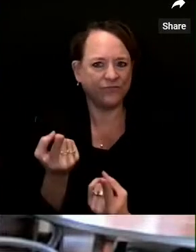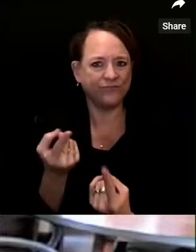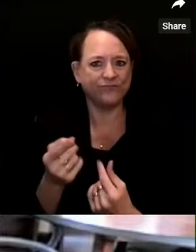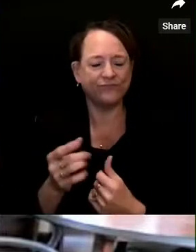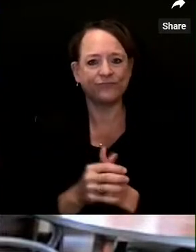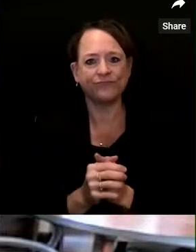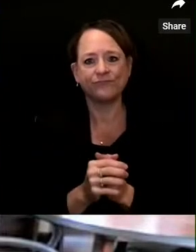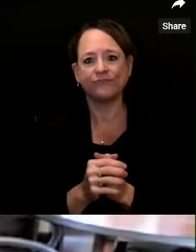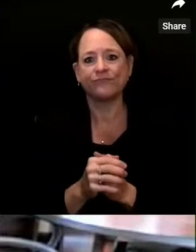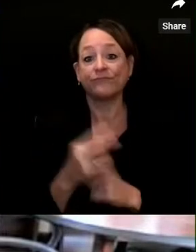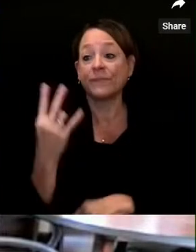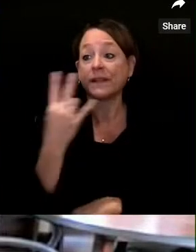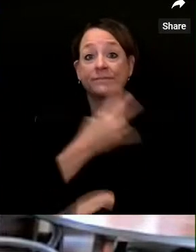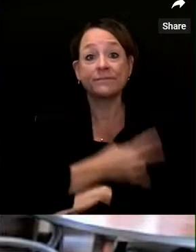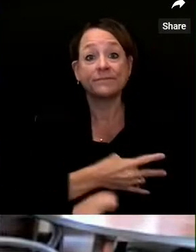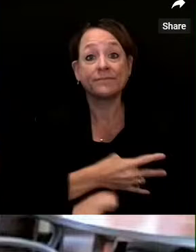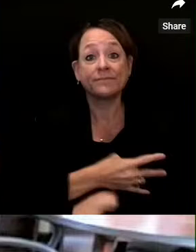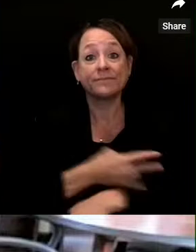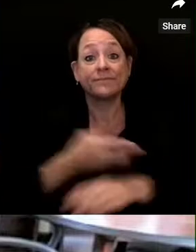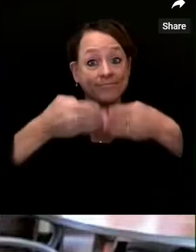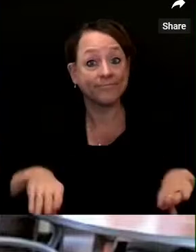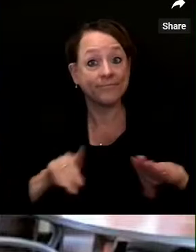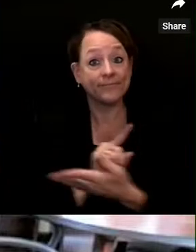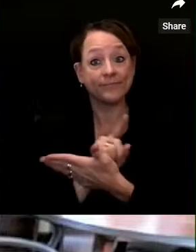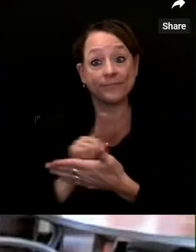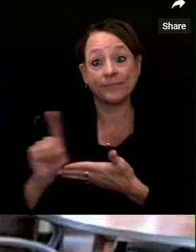new cases also stands at